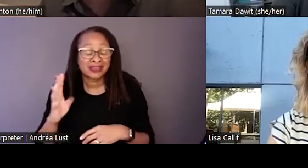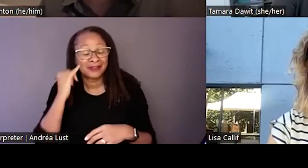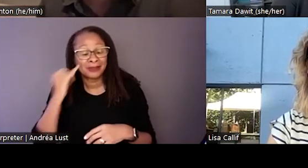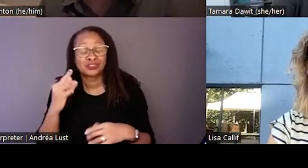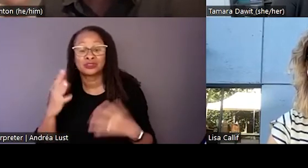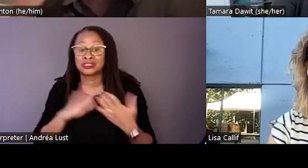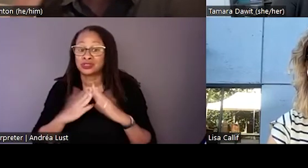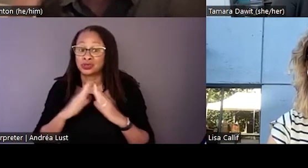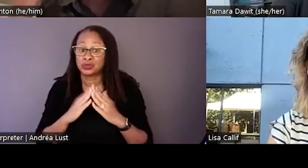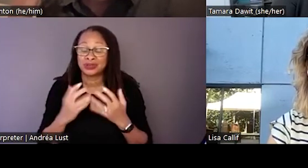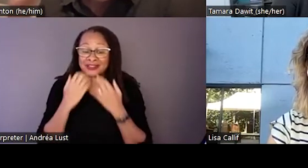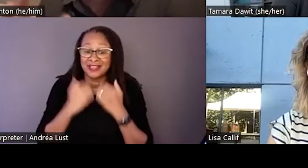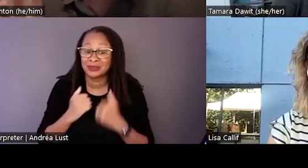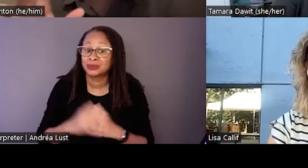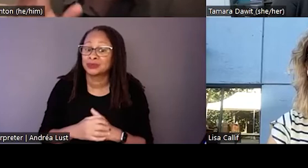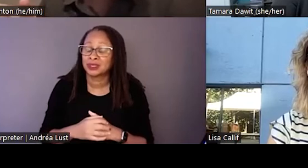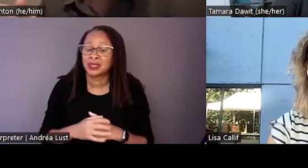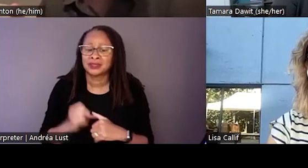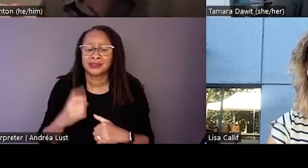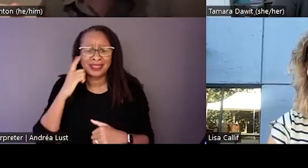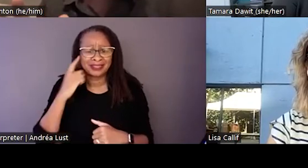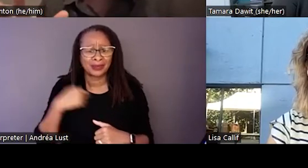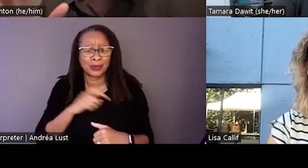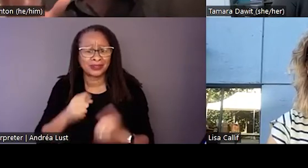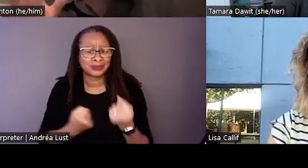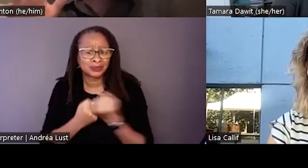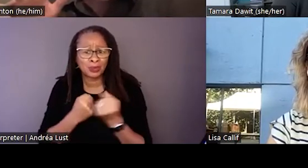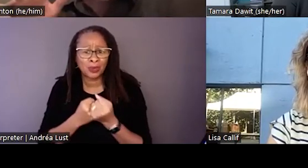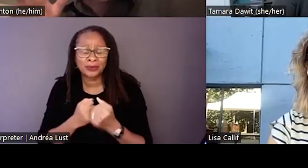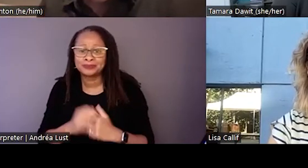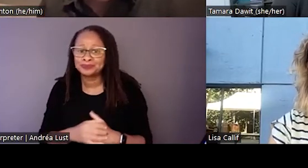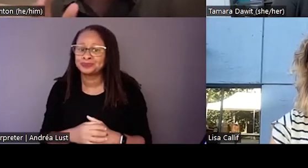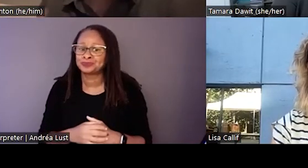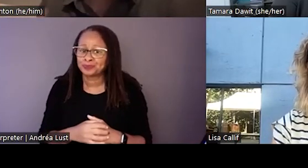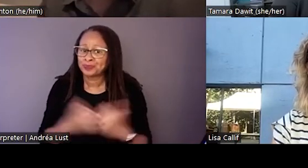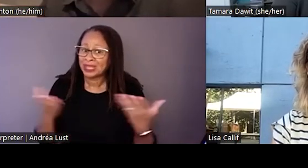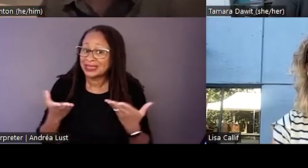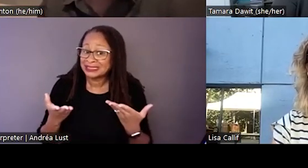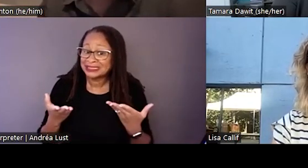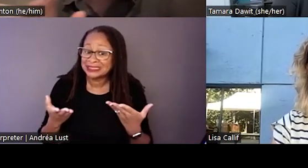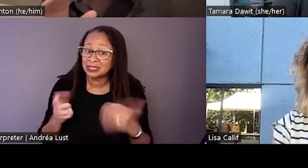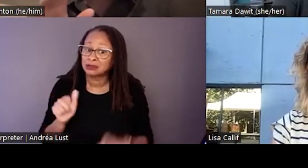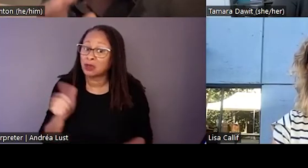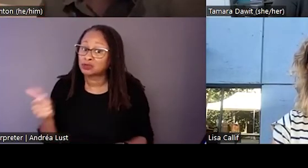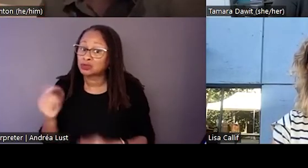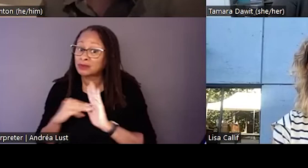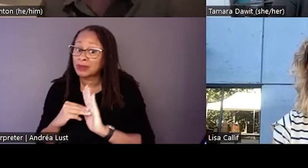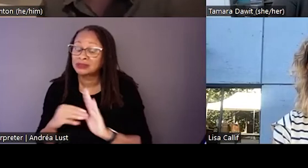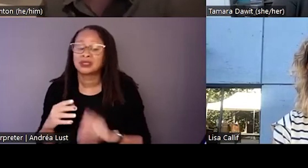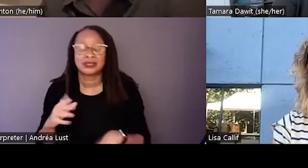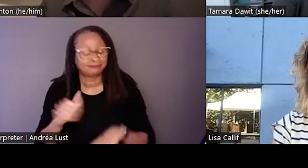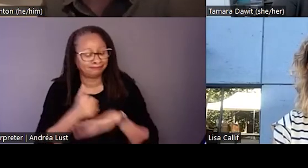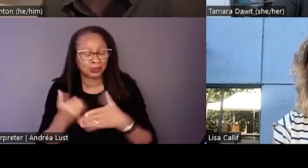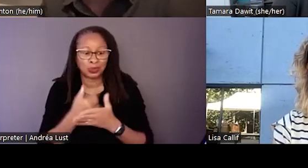values, right? So I think that we need to support existing alternative models and forge new models